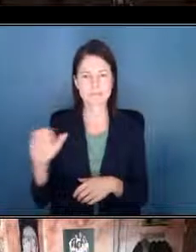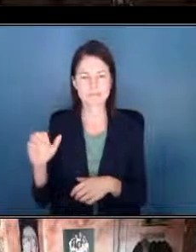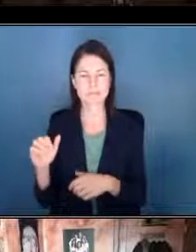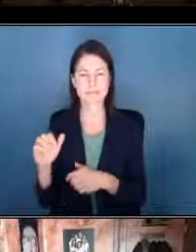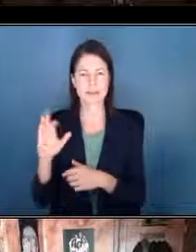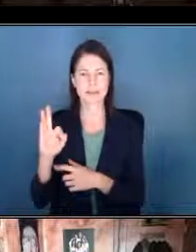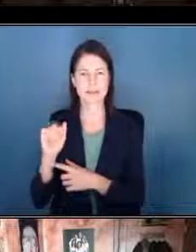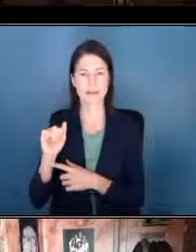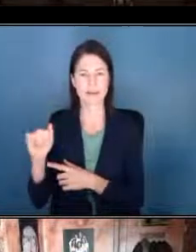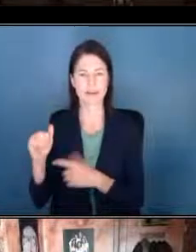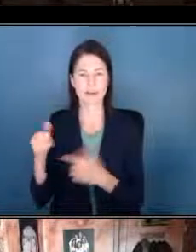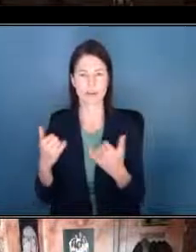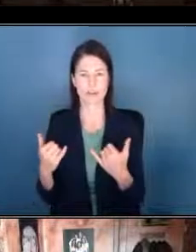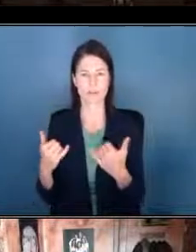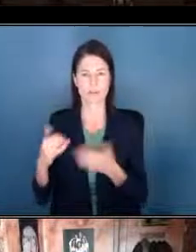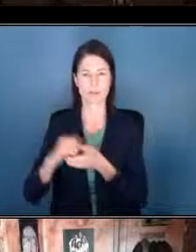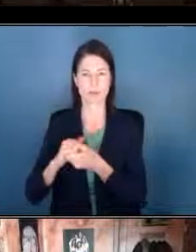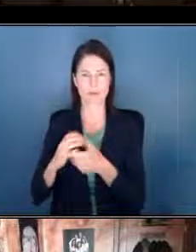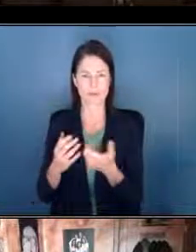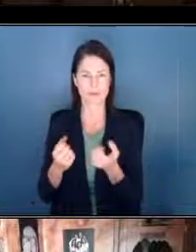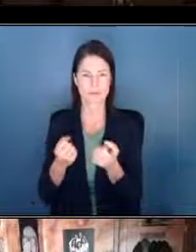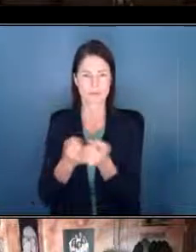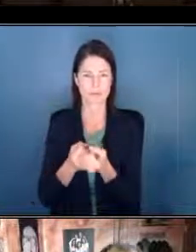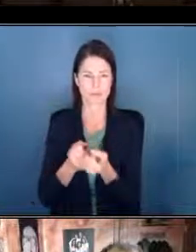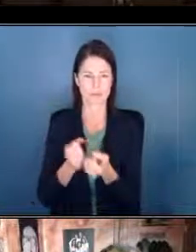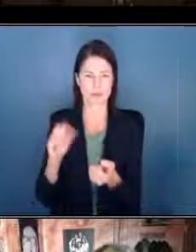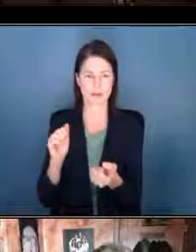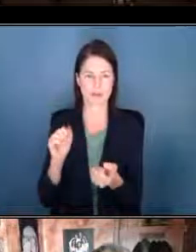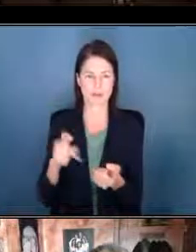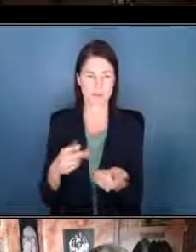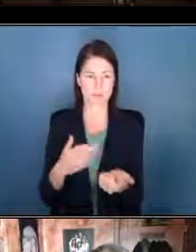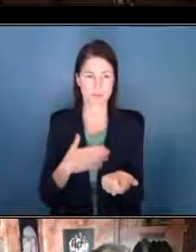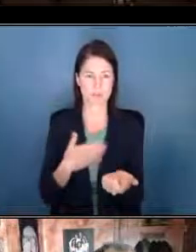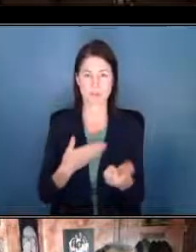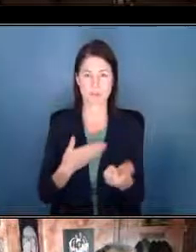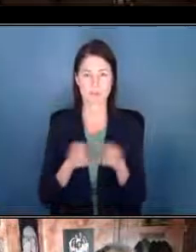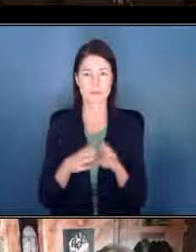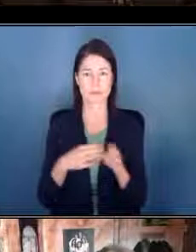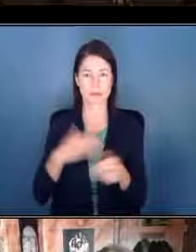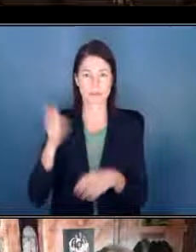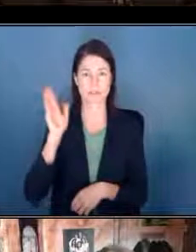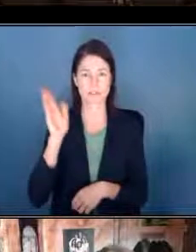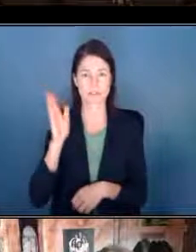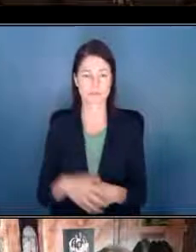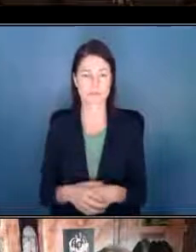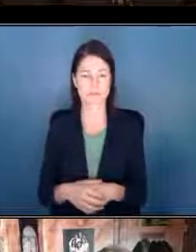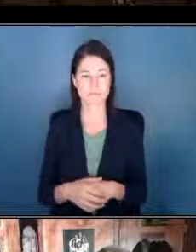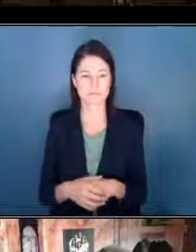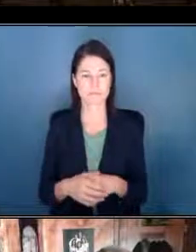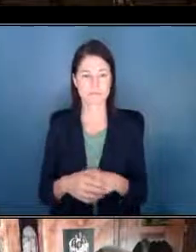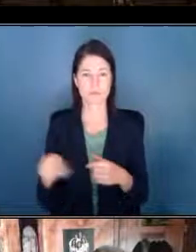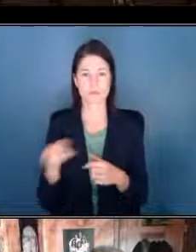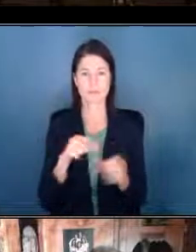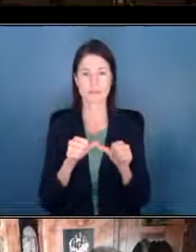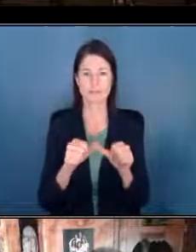and support. And happy to conclude my presentation just to keep us on track. So thank